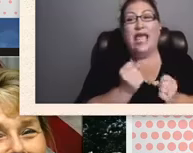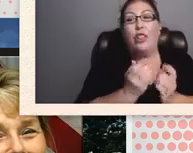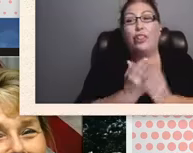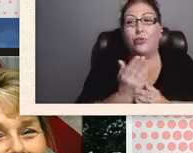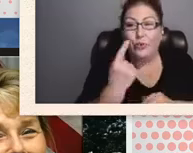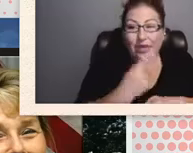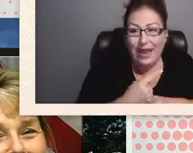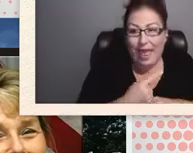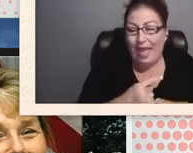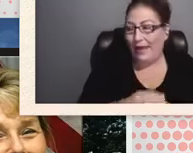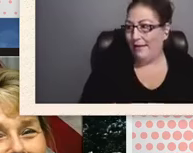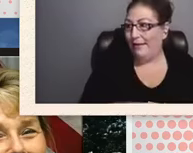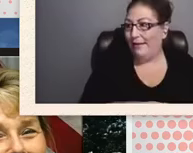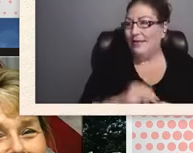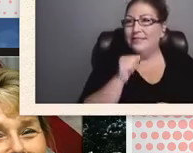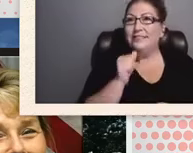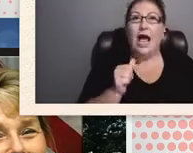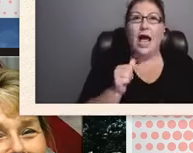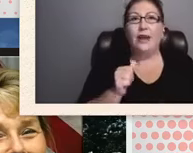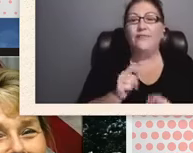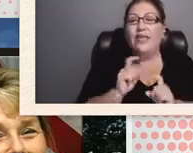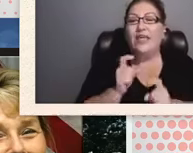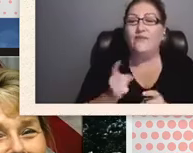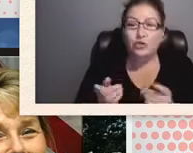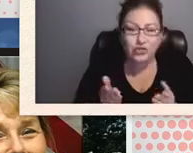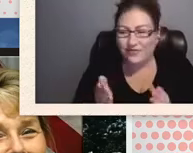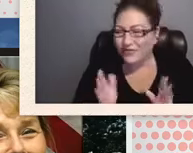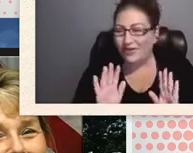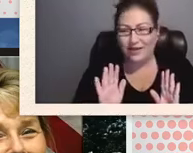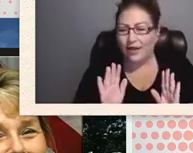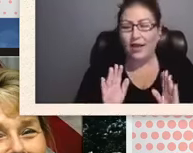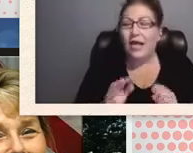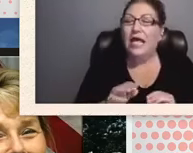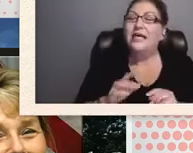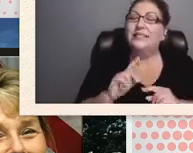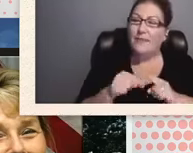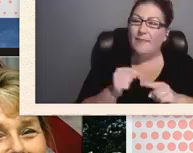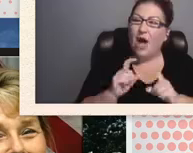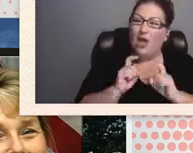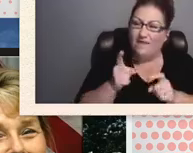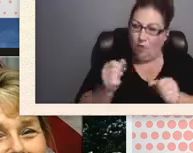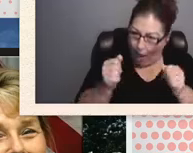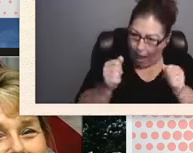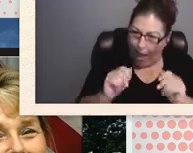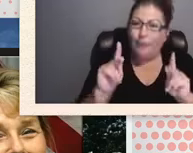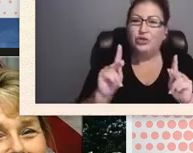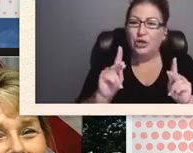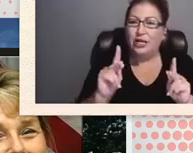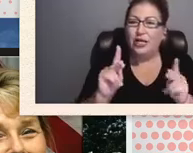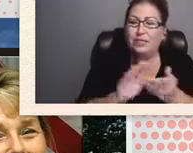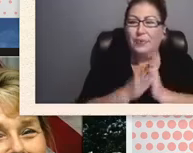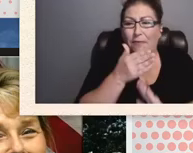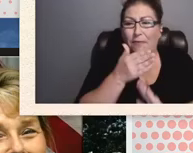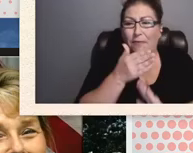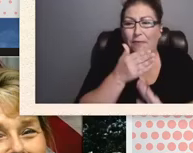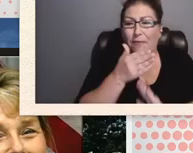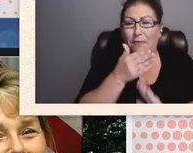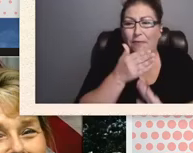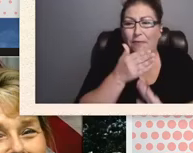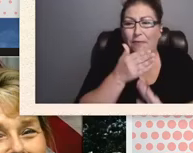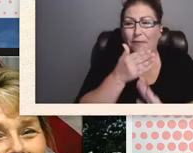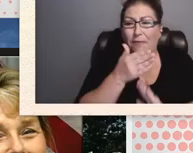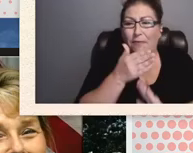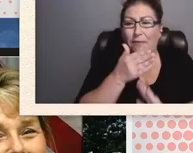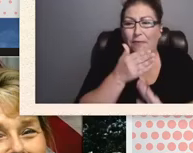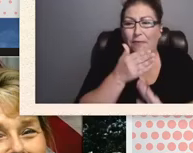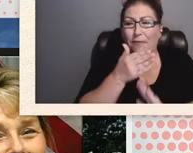about, you know, giving you services. It's about giving you opportunity to be the best you can be. And that's